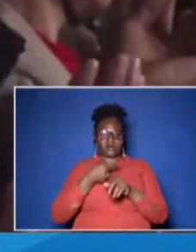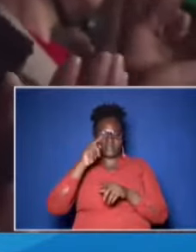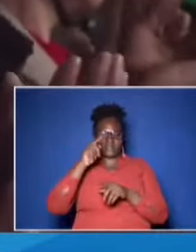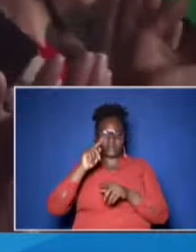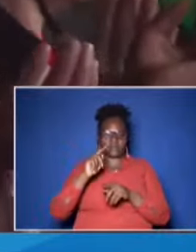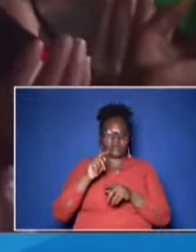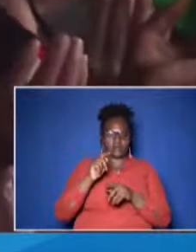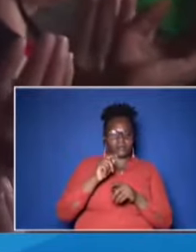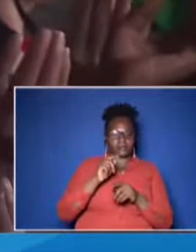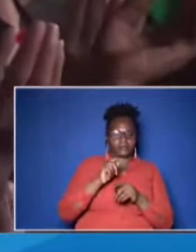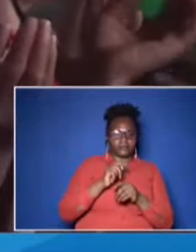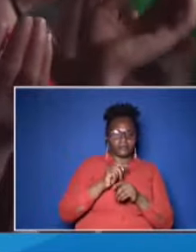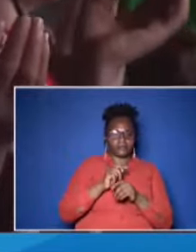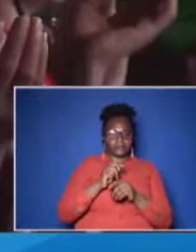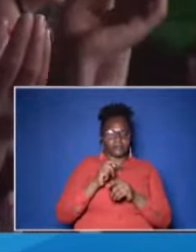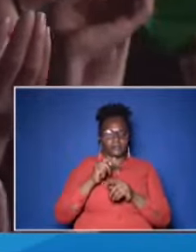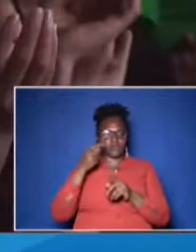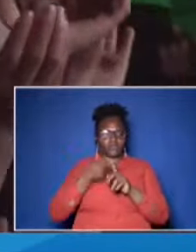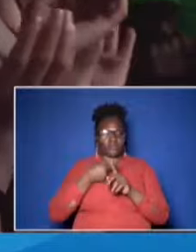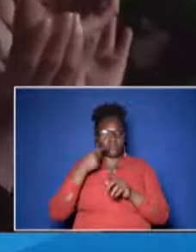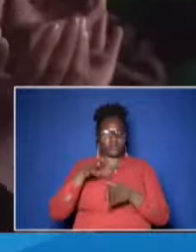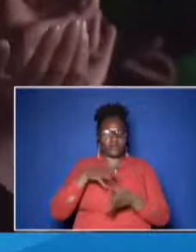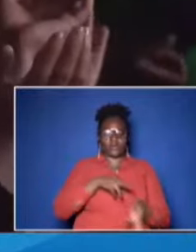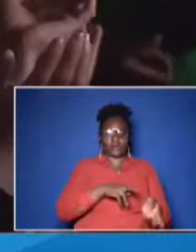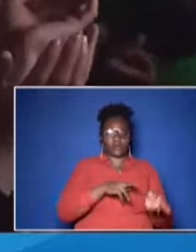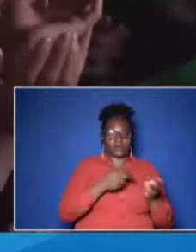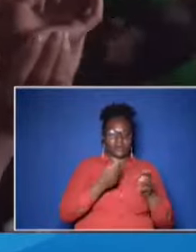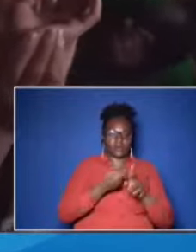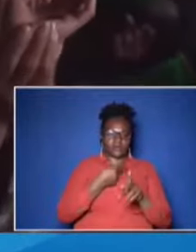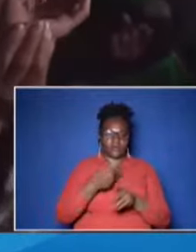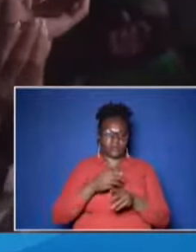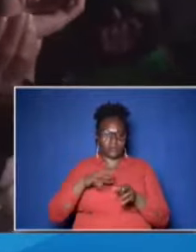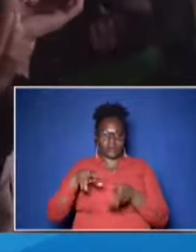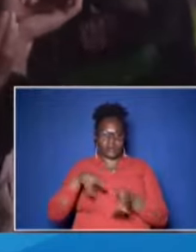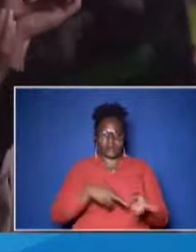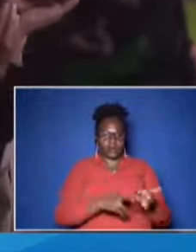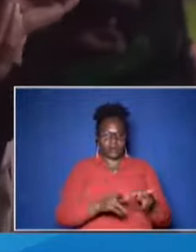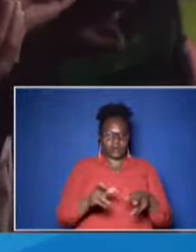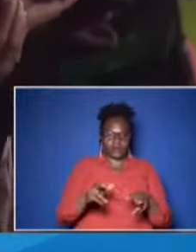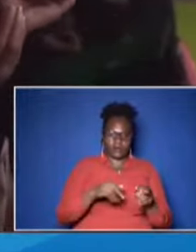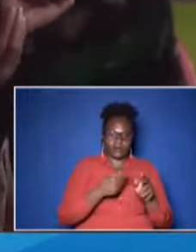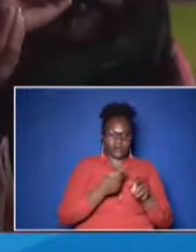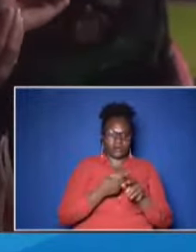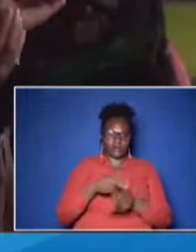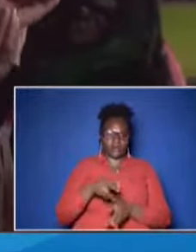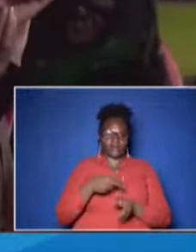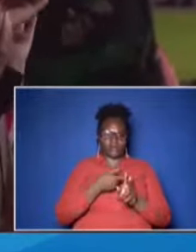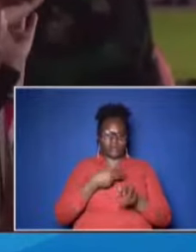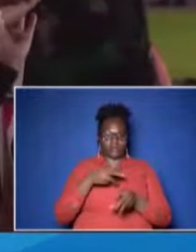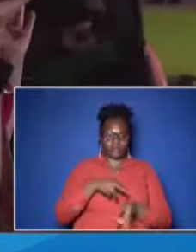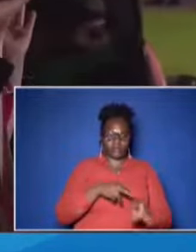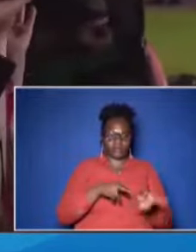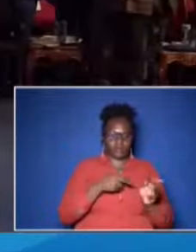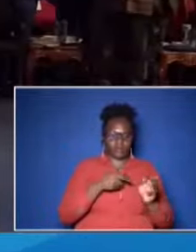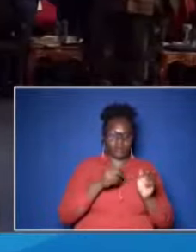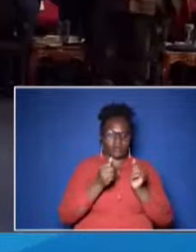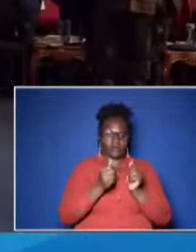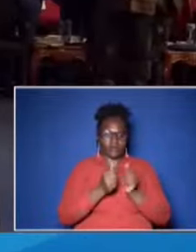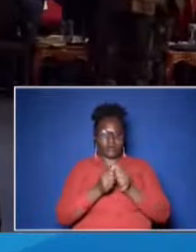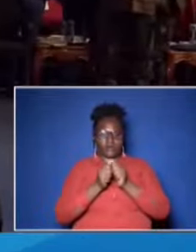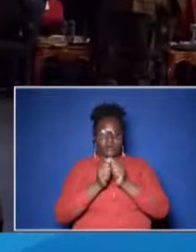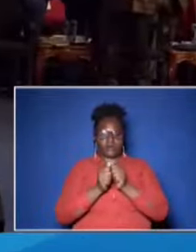inner being from your inner being from your inner being will FL River with